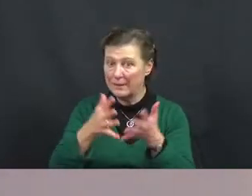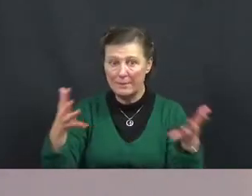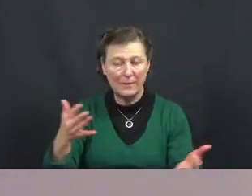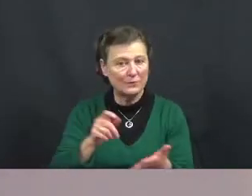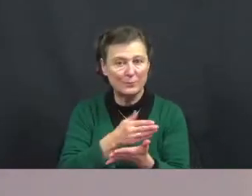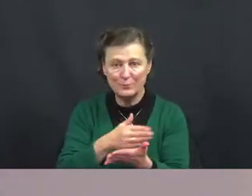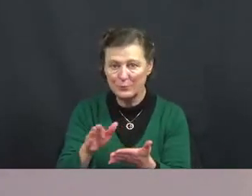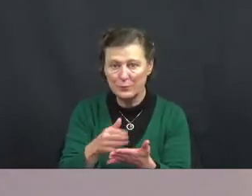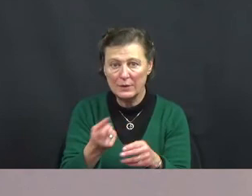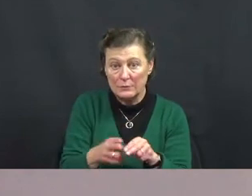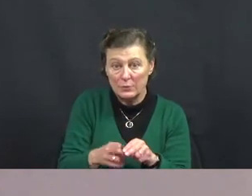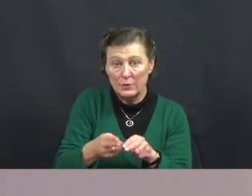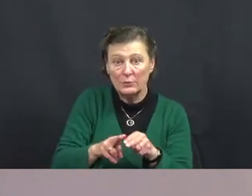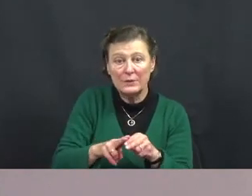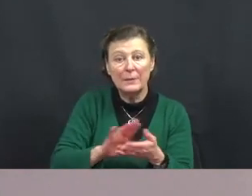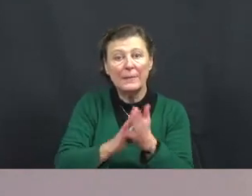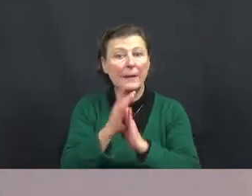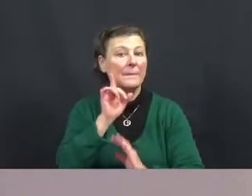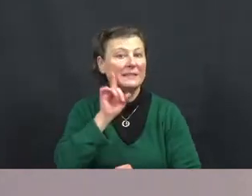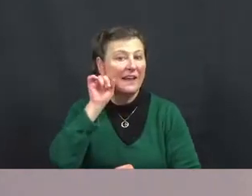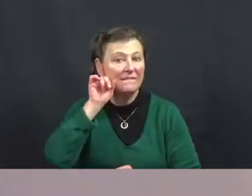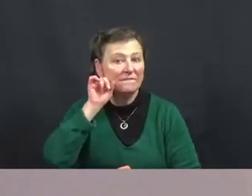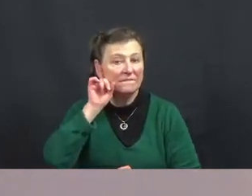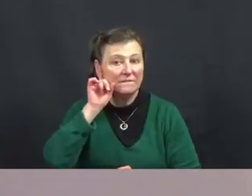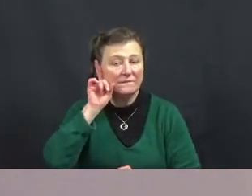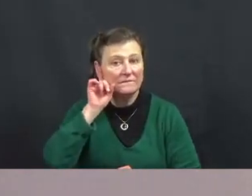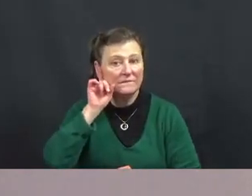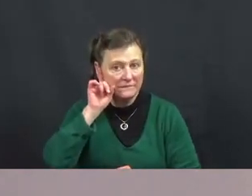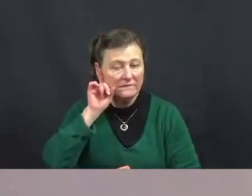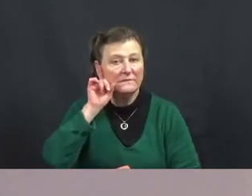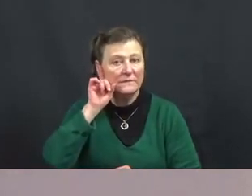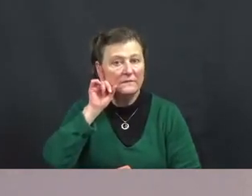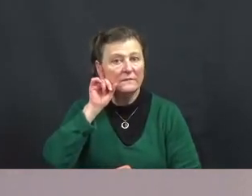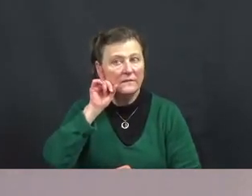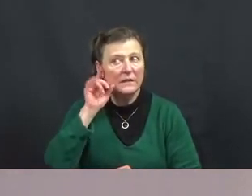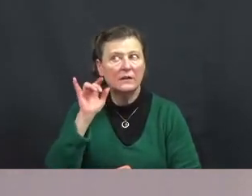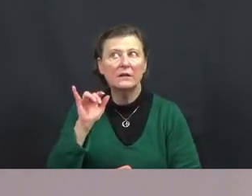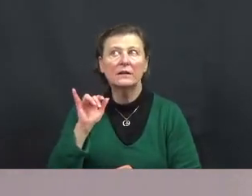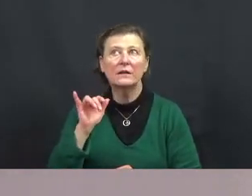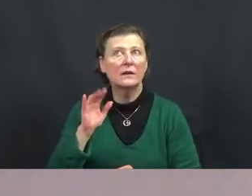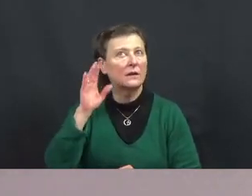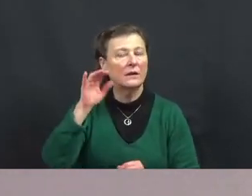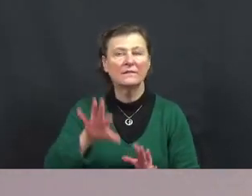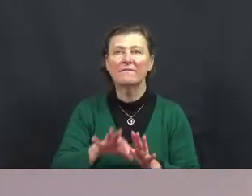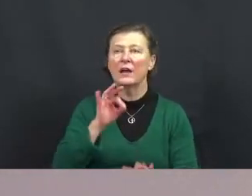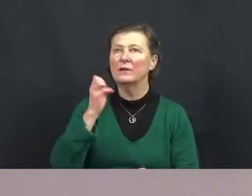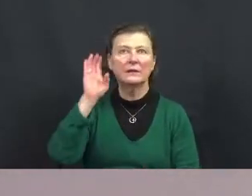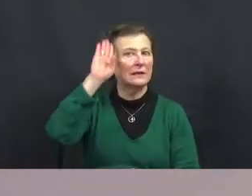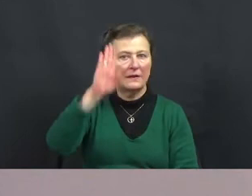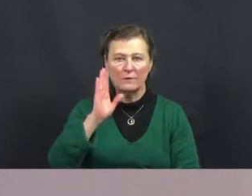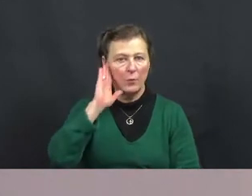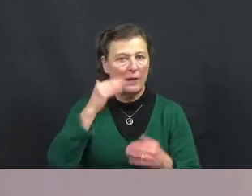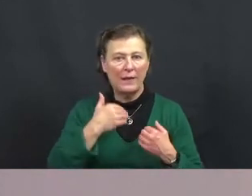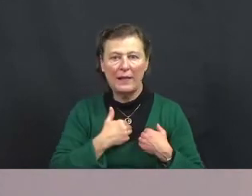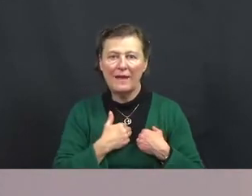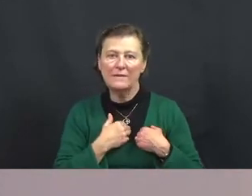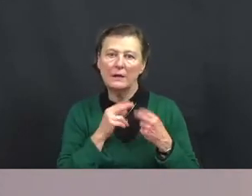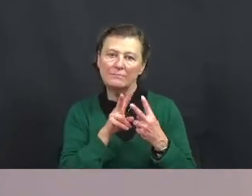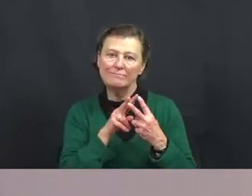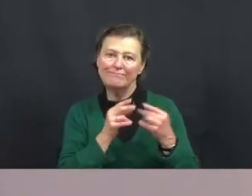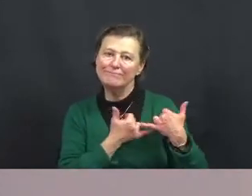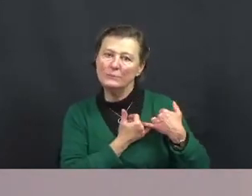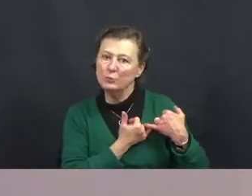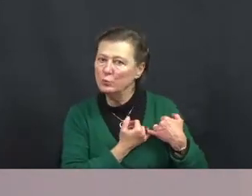He was increasingly deaf. He realized he would never find a loving partner in this world.